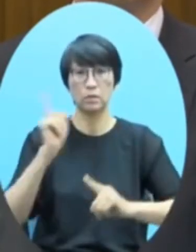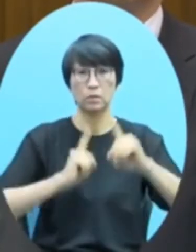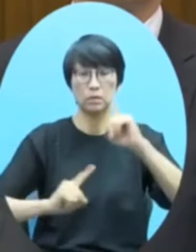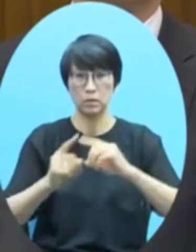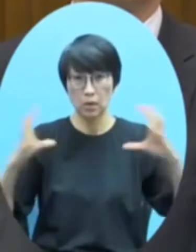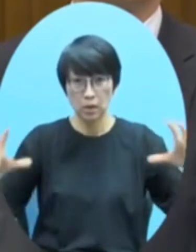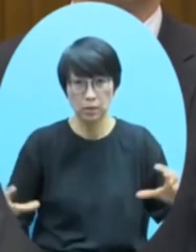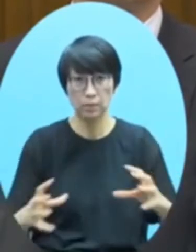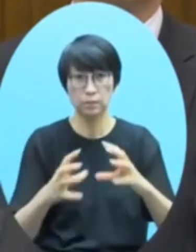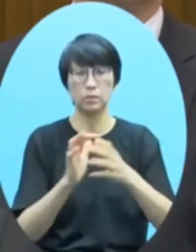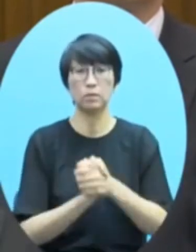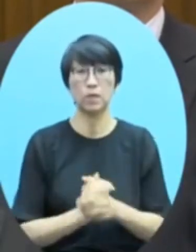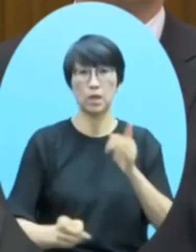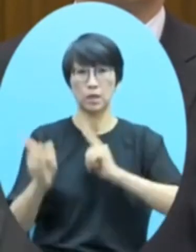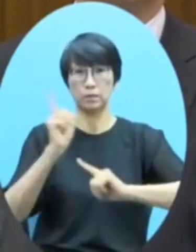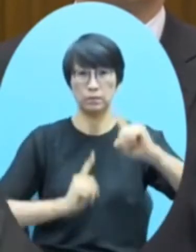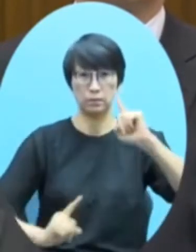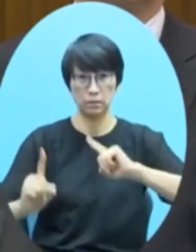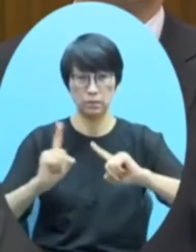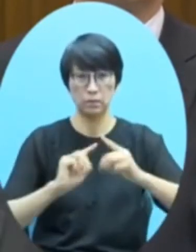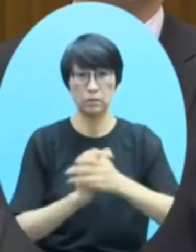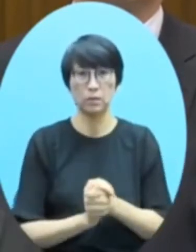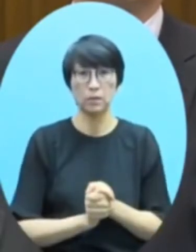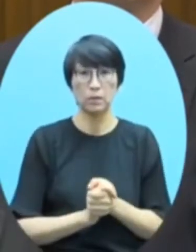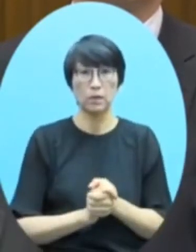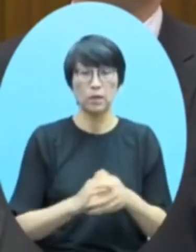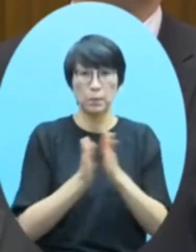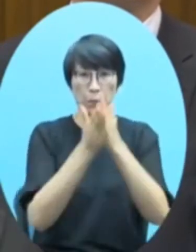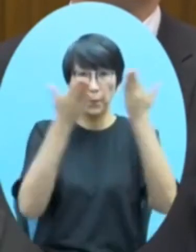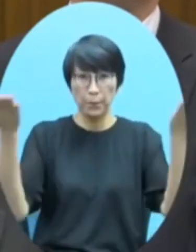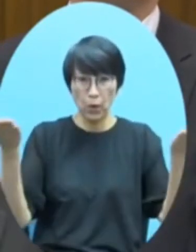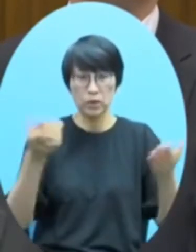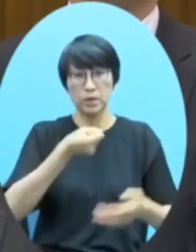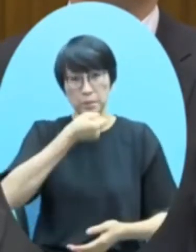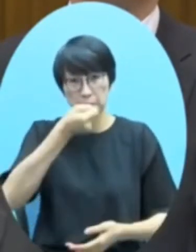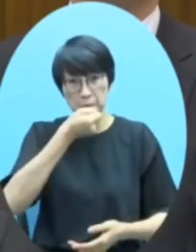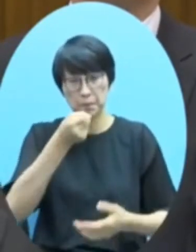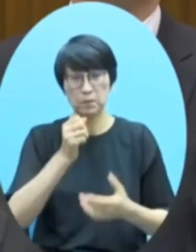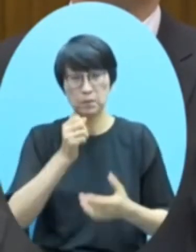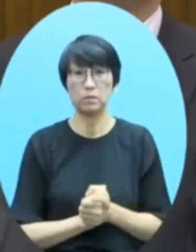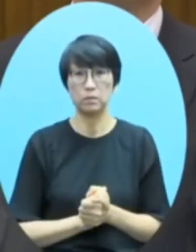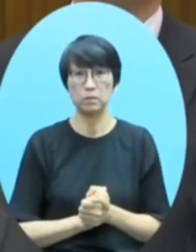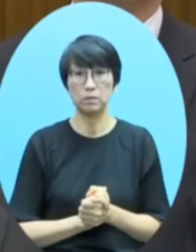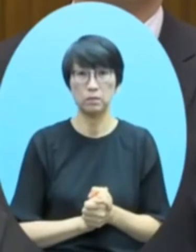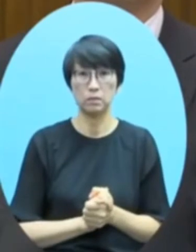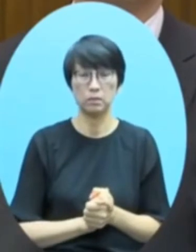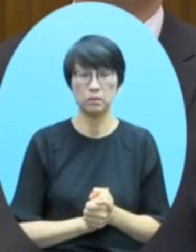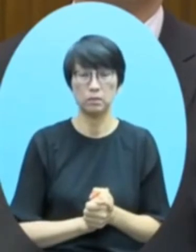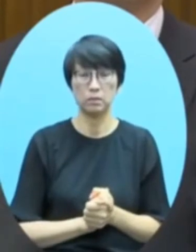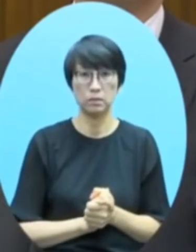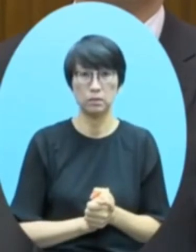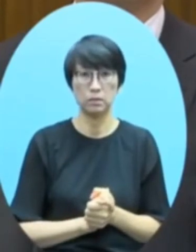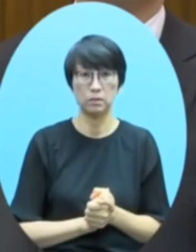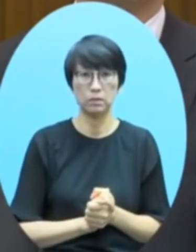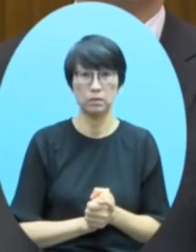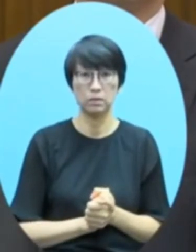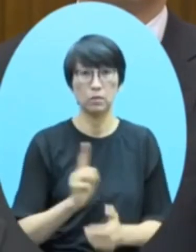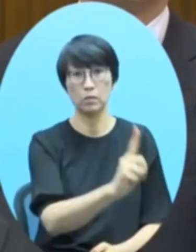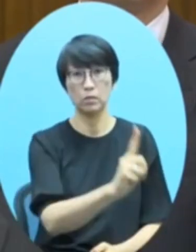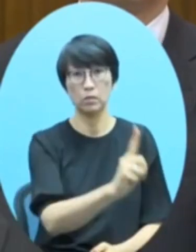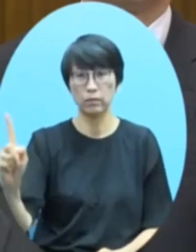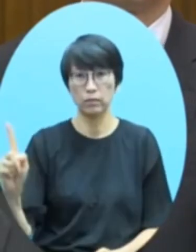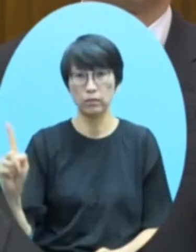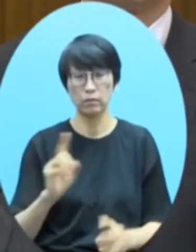assembly, freedom of media reporting. So individual sectors and members of that